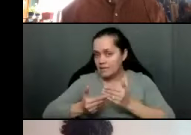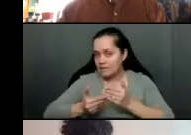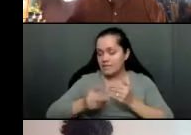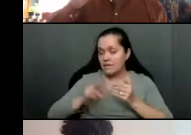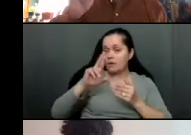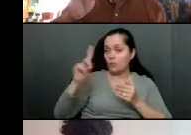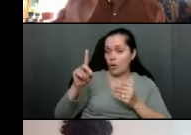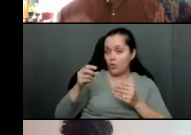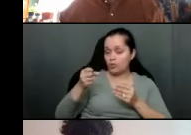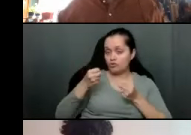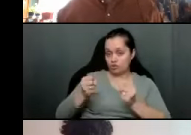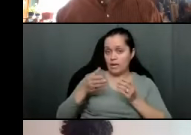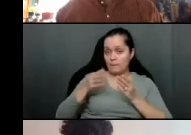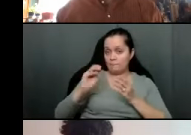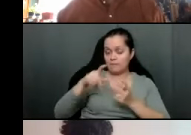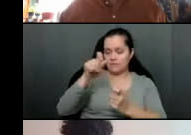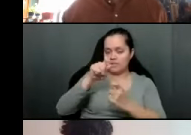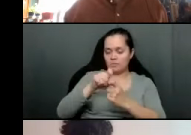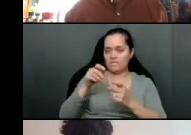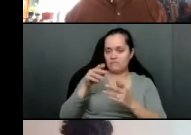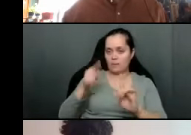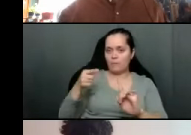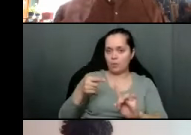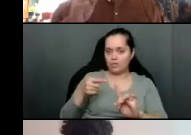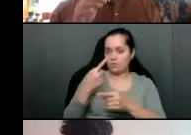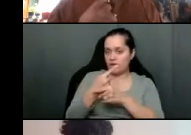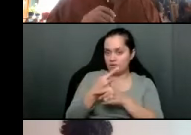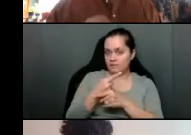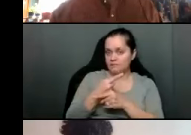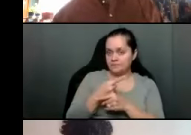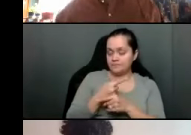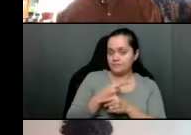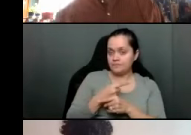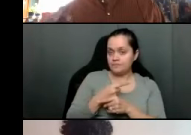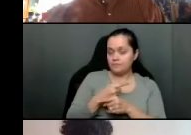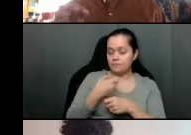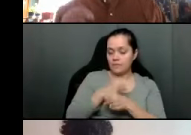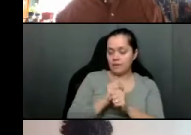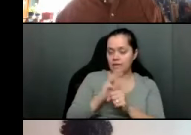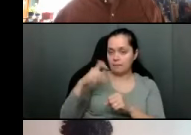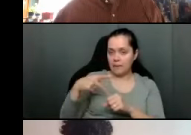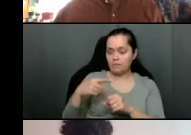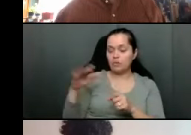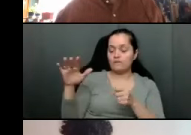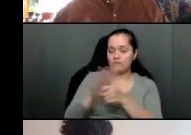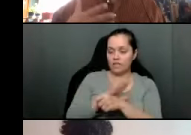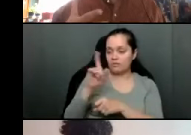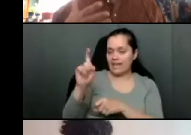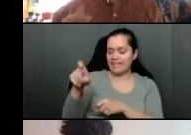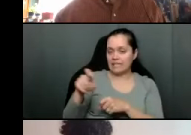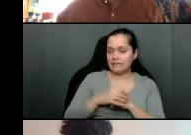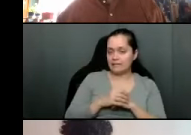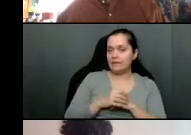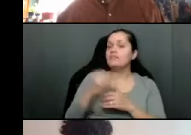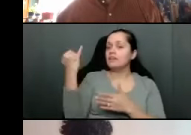maps, for instance, have a very specific purpose, right? You create the map so it can fulfill that purpose. There's an